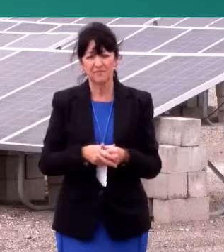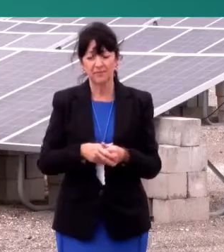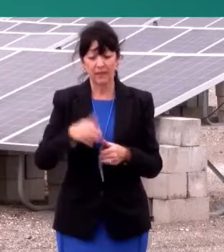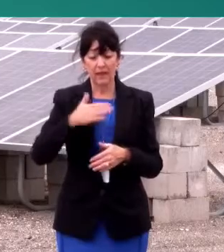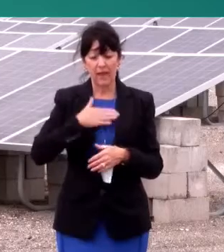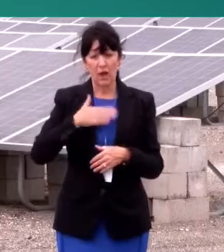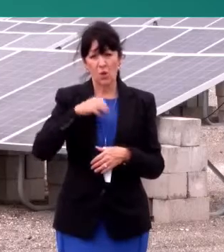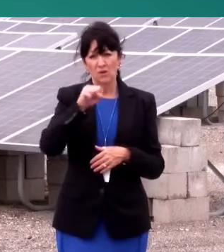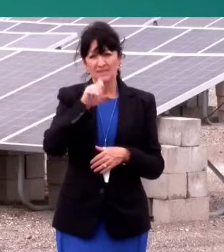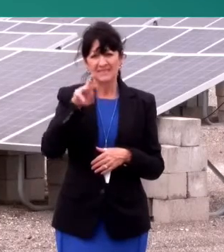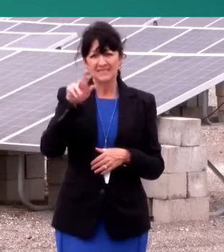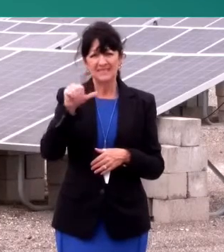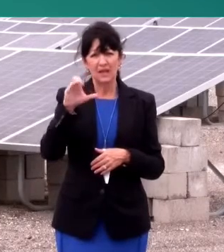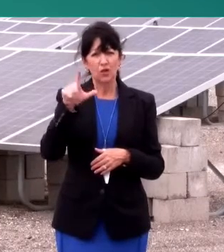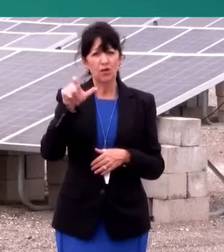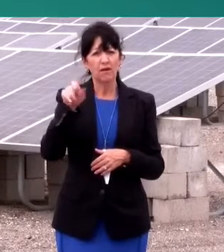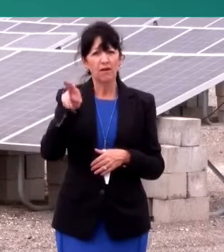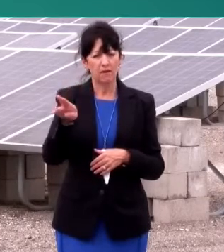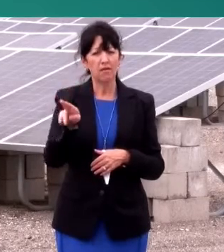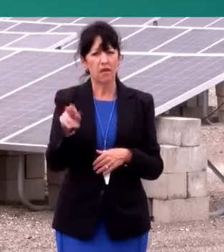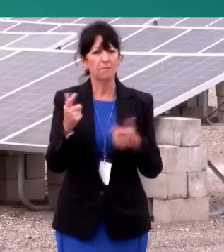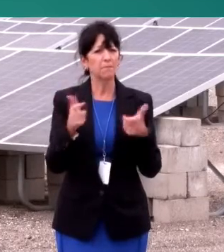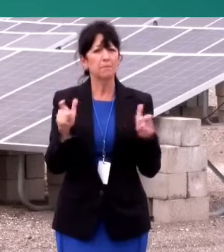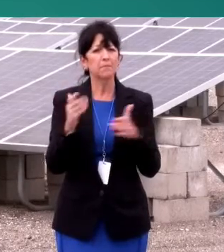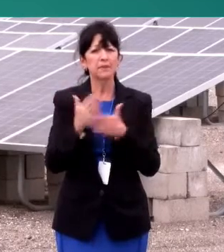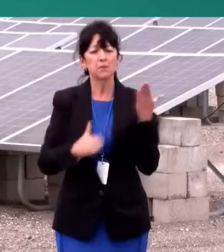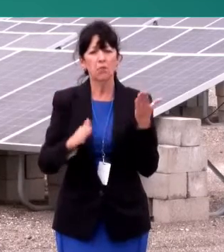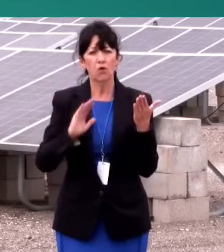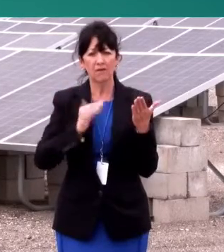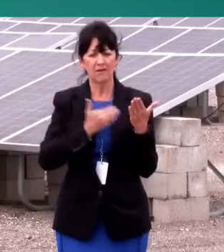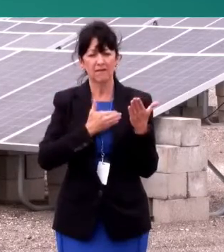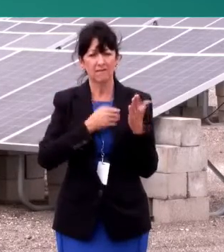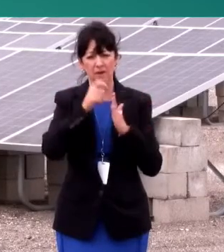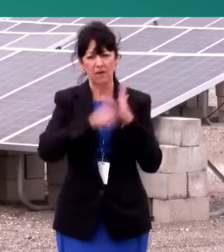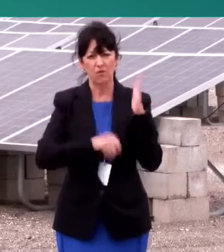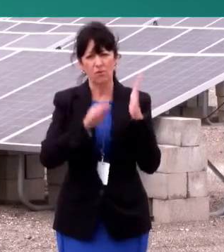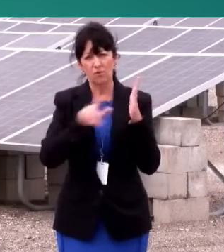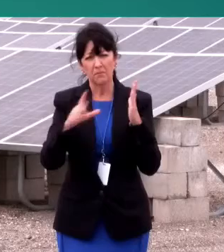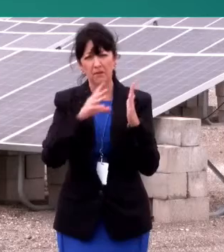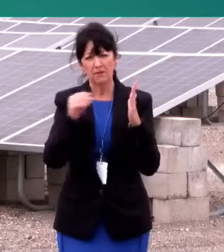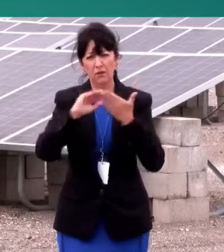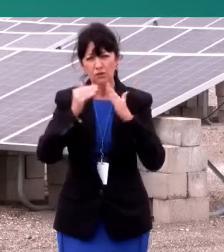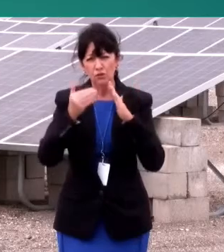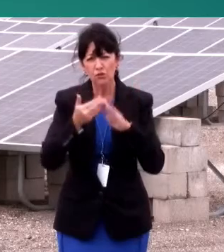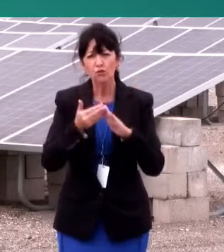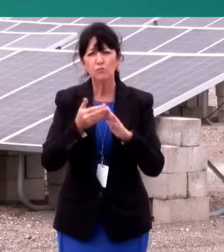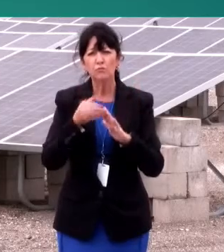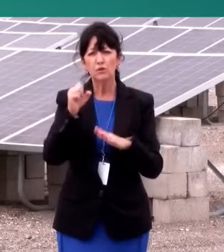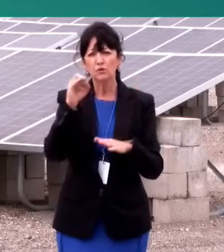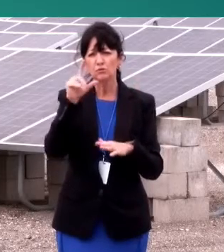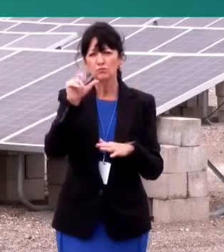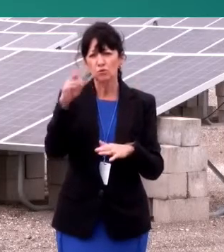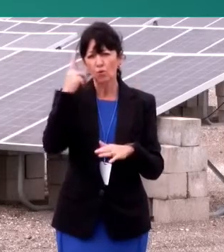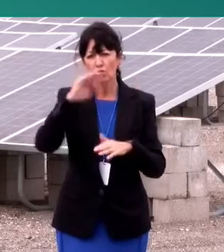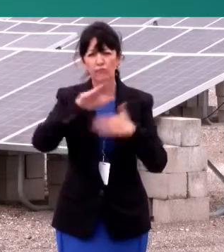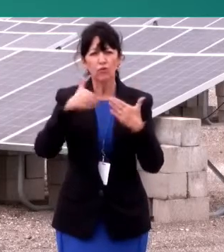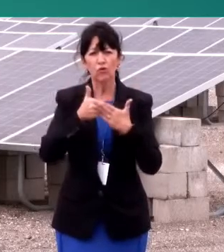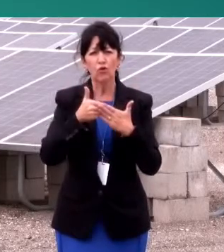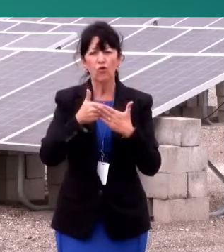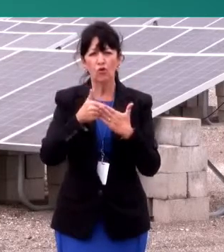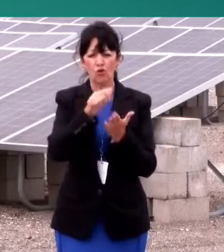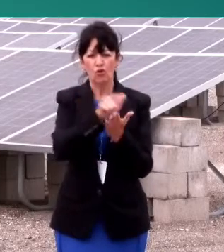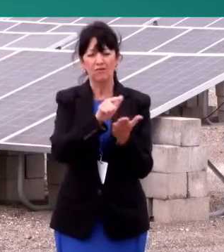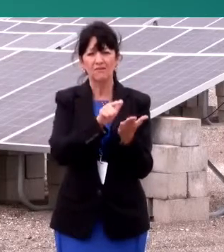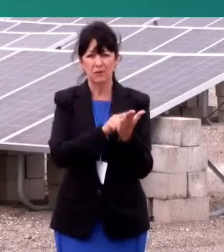Club, the big part of this bill and the Community Solar for All legislation that we're signing here